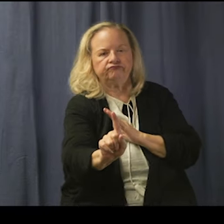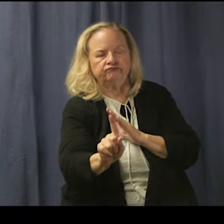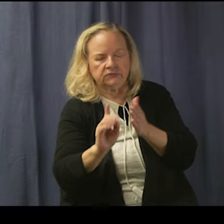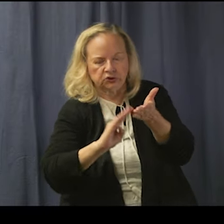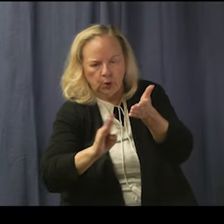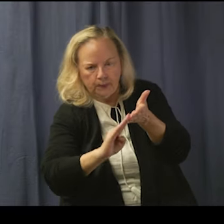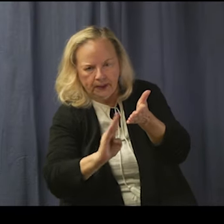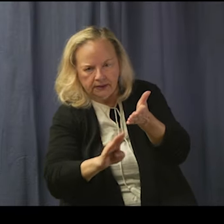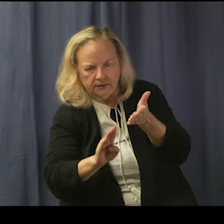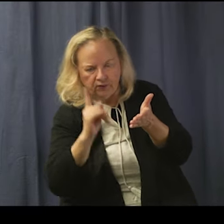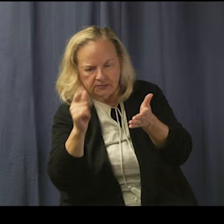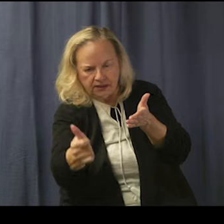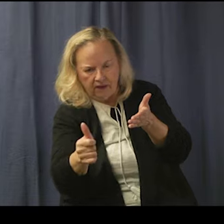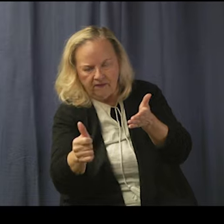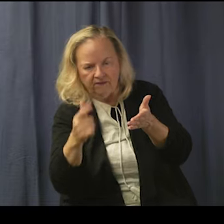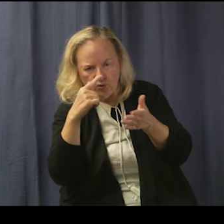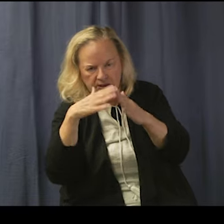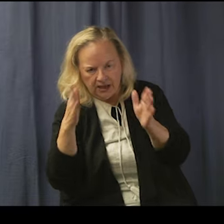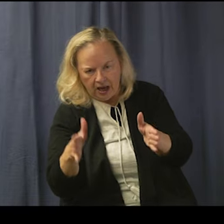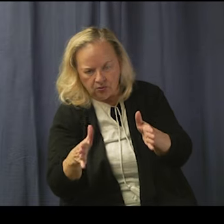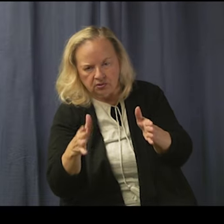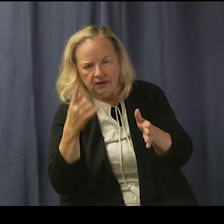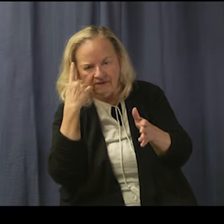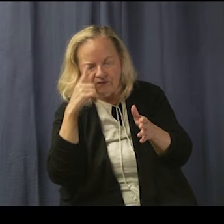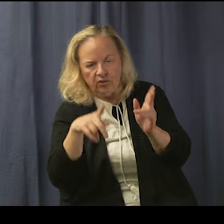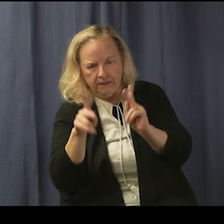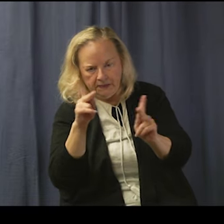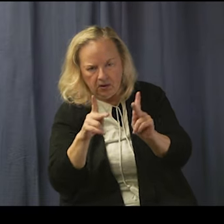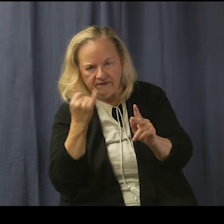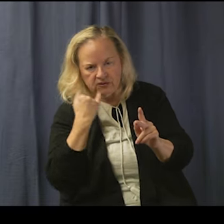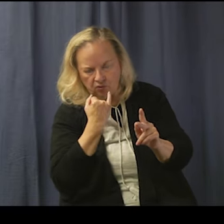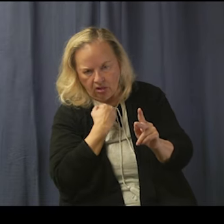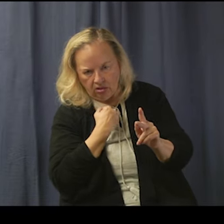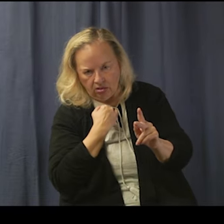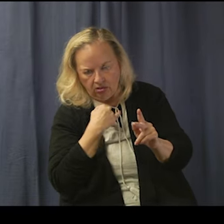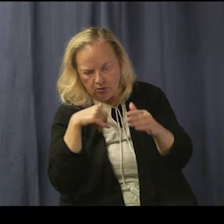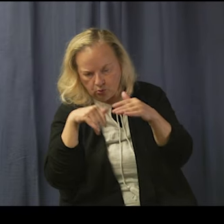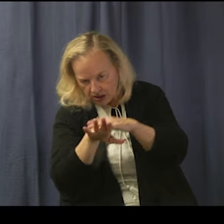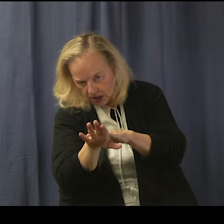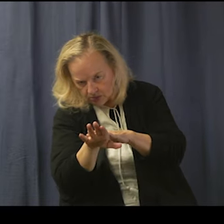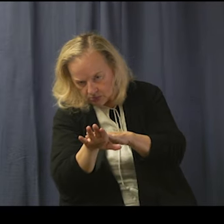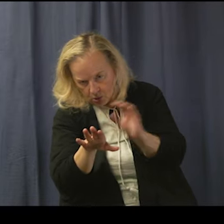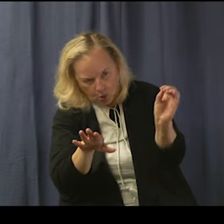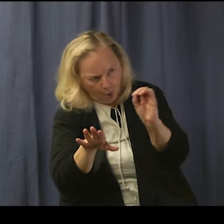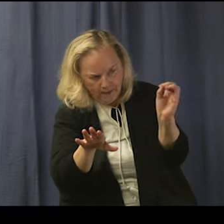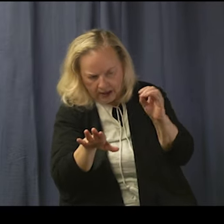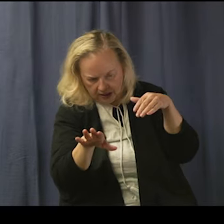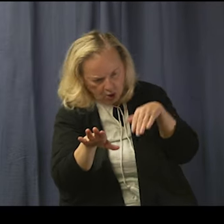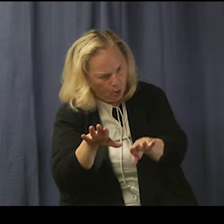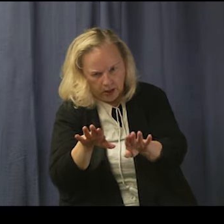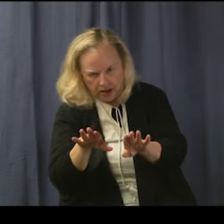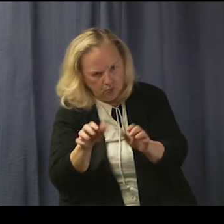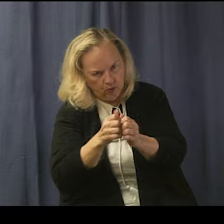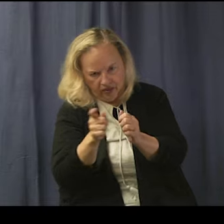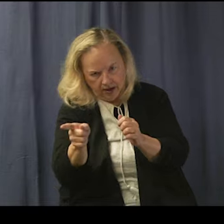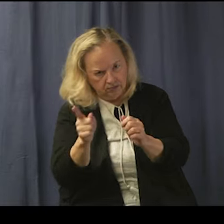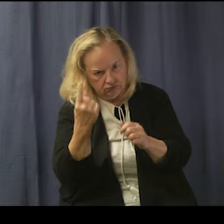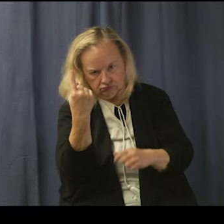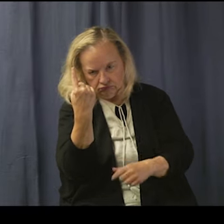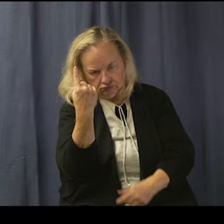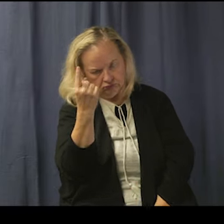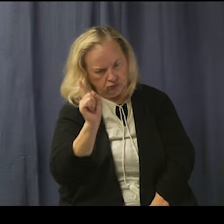here we go, for himself, for his house, and for the congregation of Israel. Okay, so no one can go in the tabernacle,